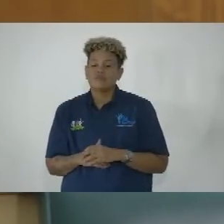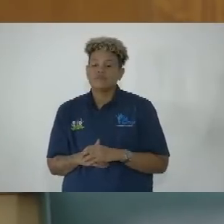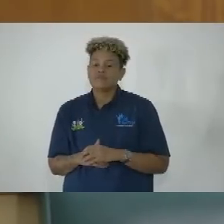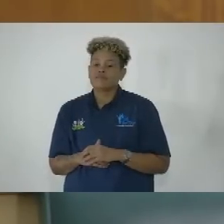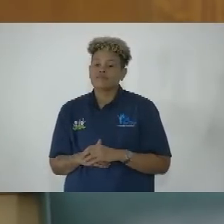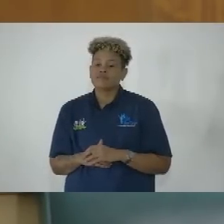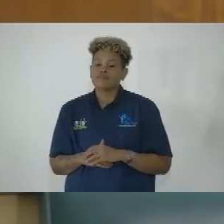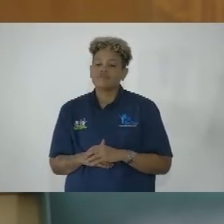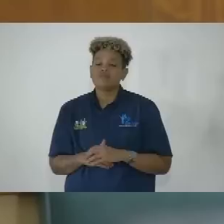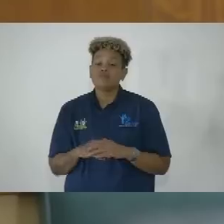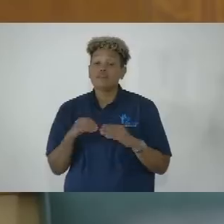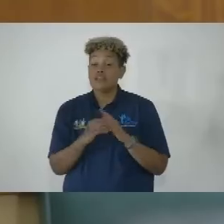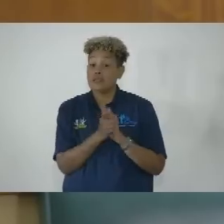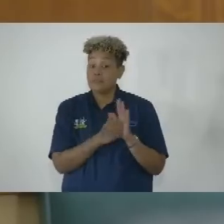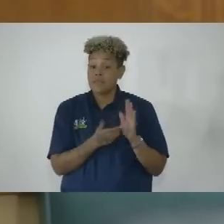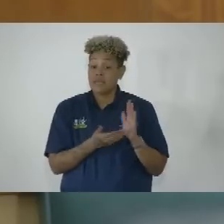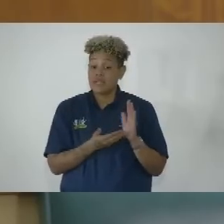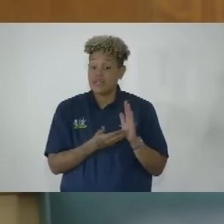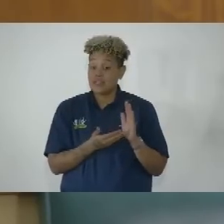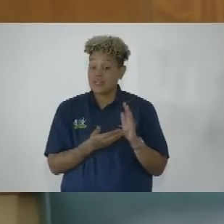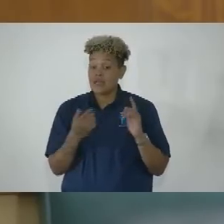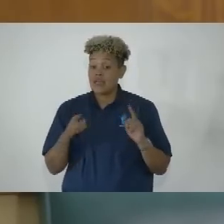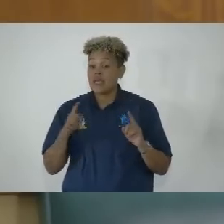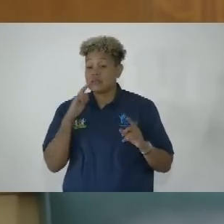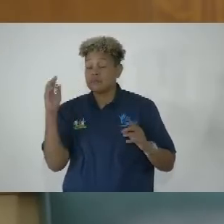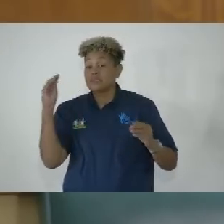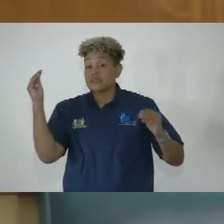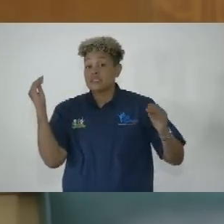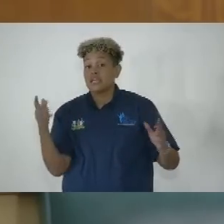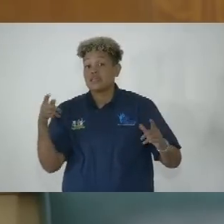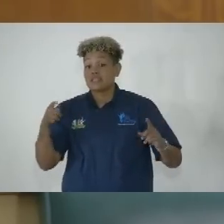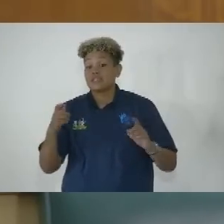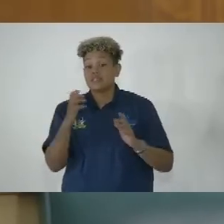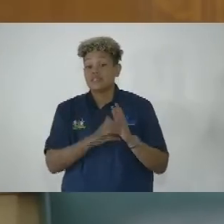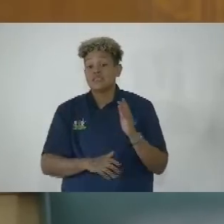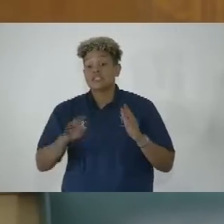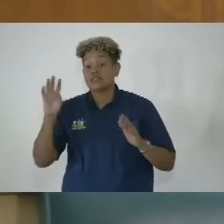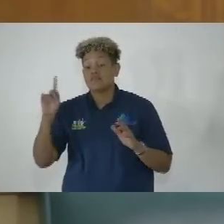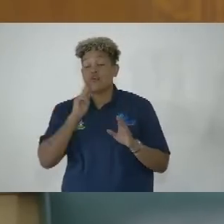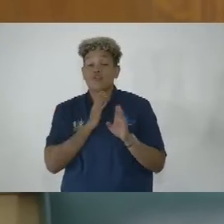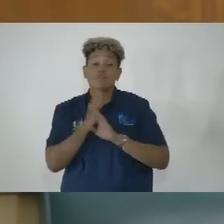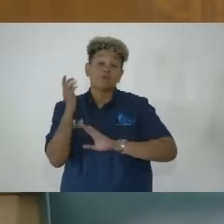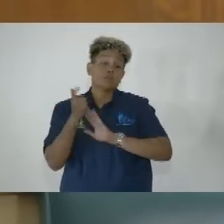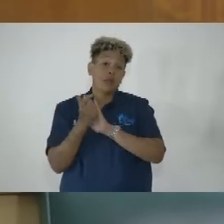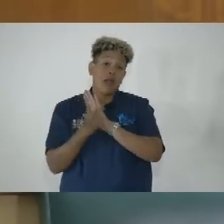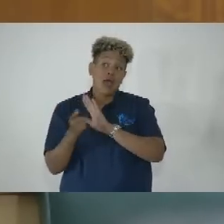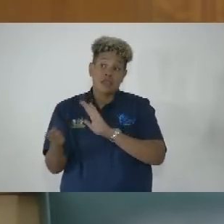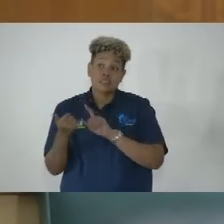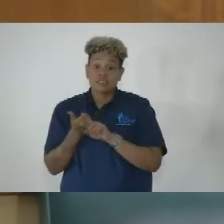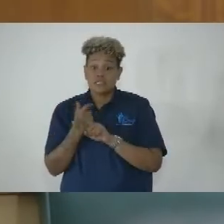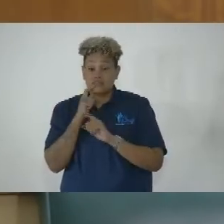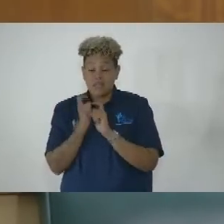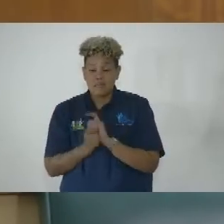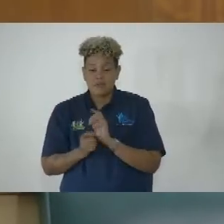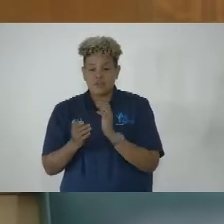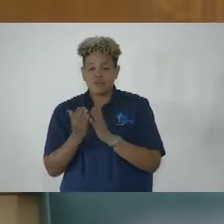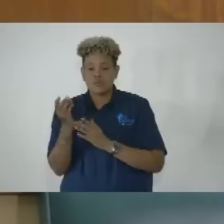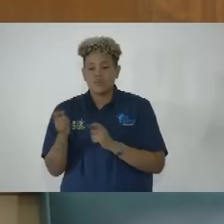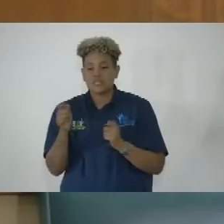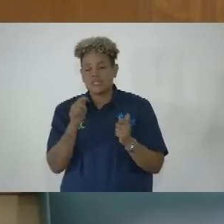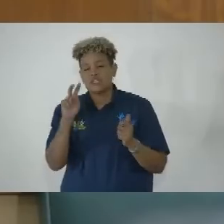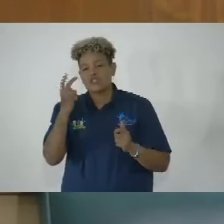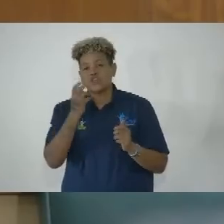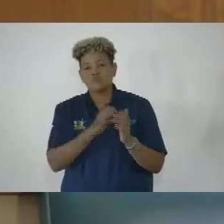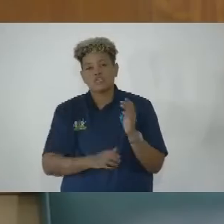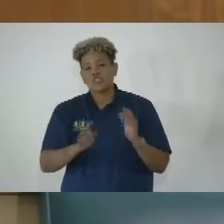And in the bill, it says that section 4 of the Principal Act is amended by deleting